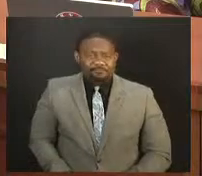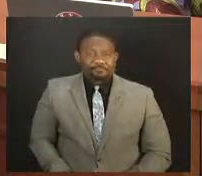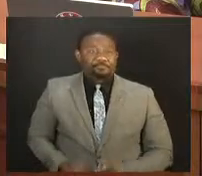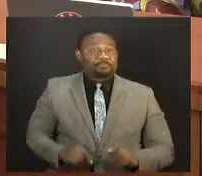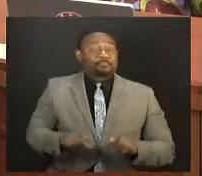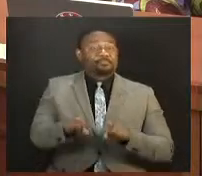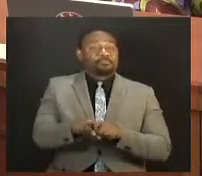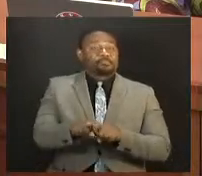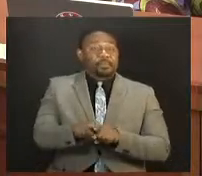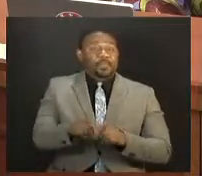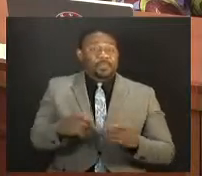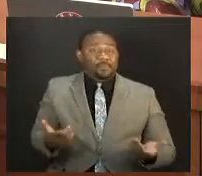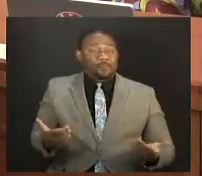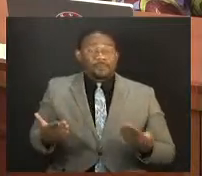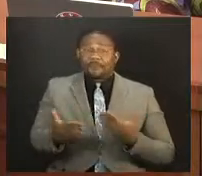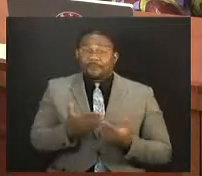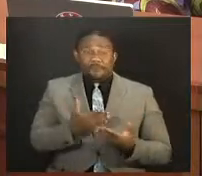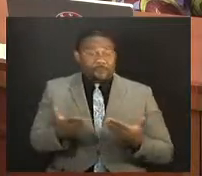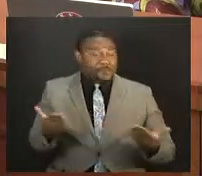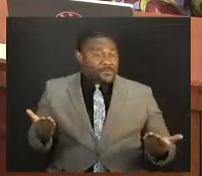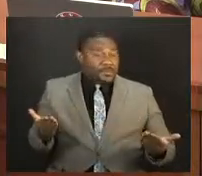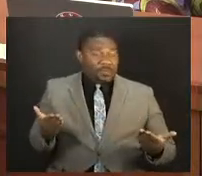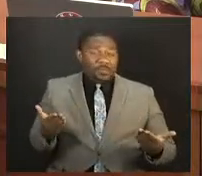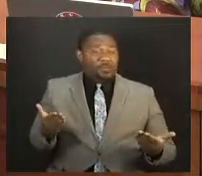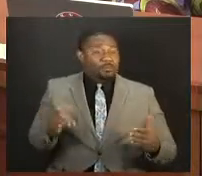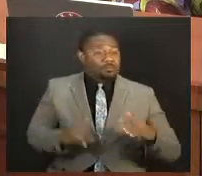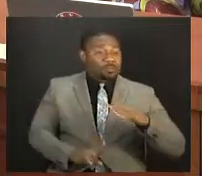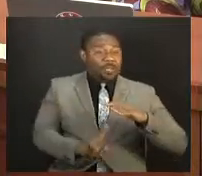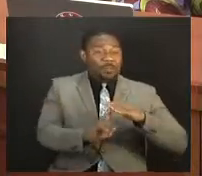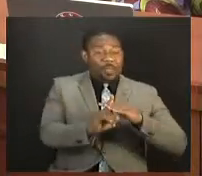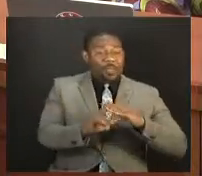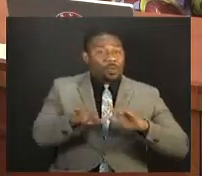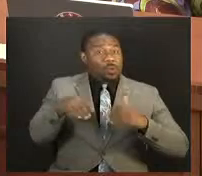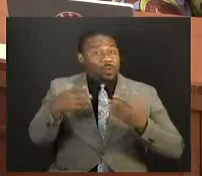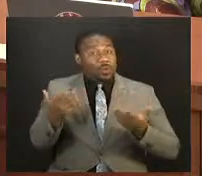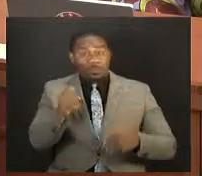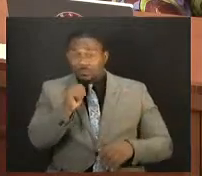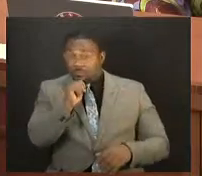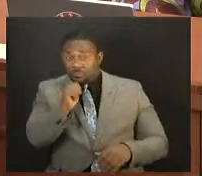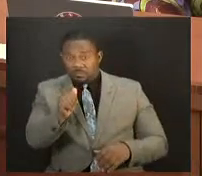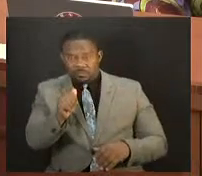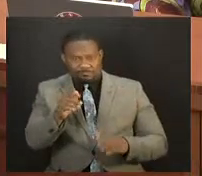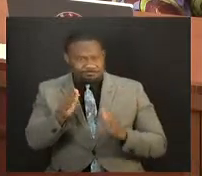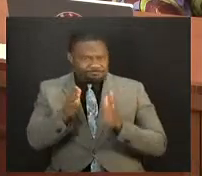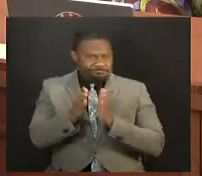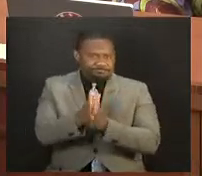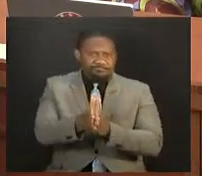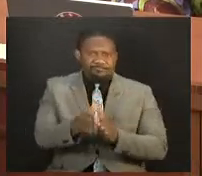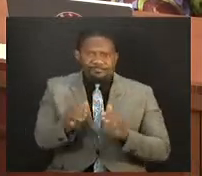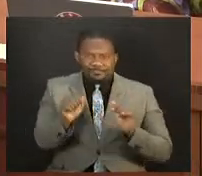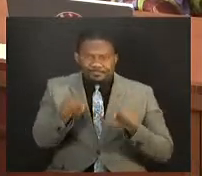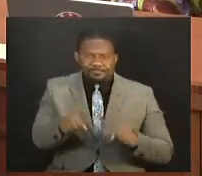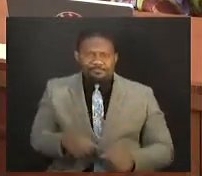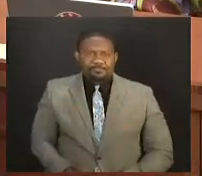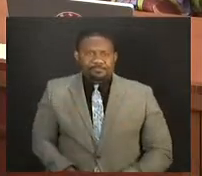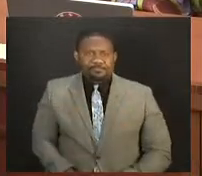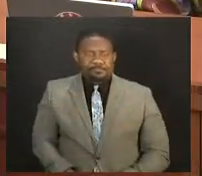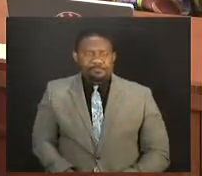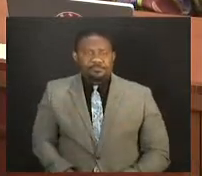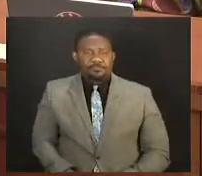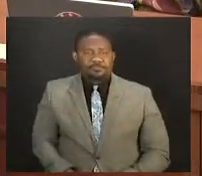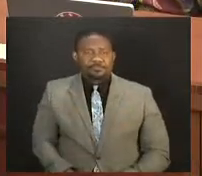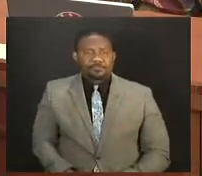way. Whether the matter has arisen in this House or not, we can ask questions. And in this